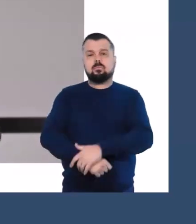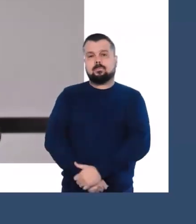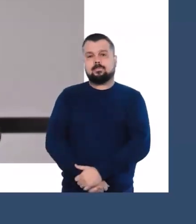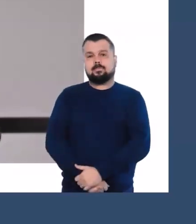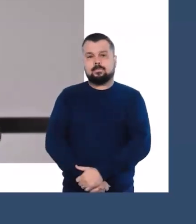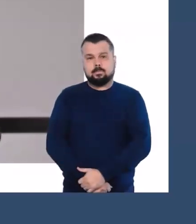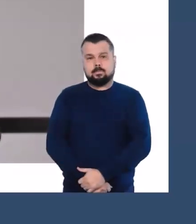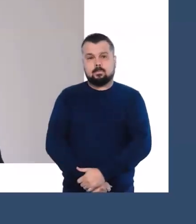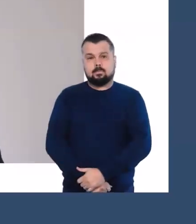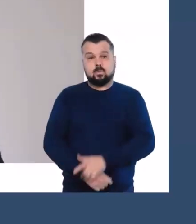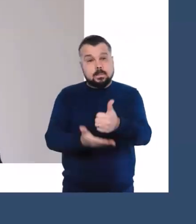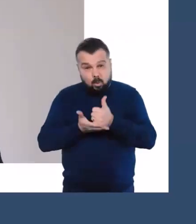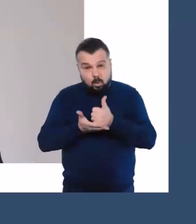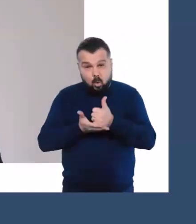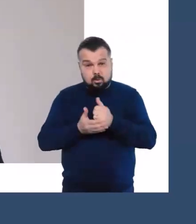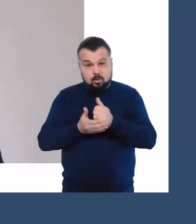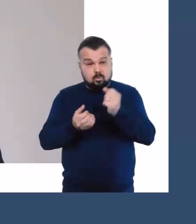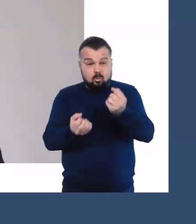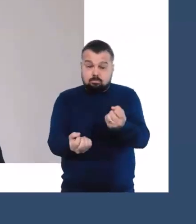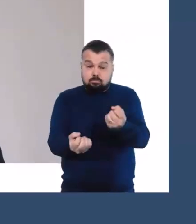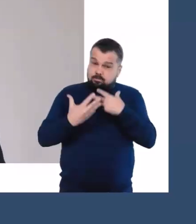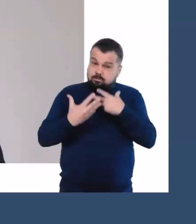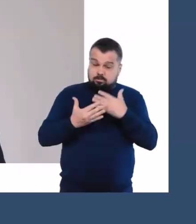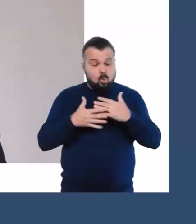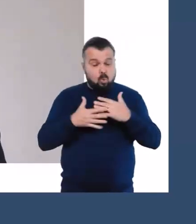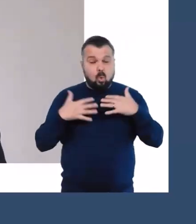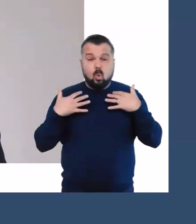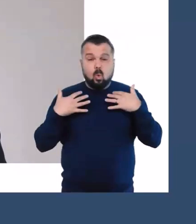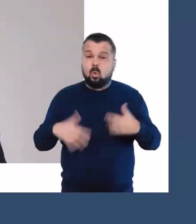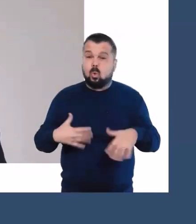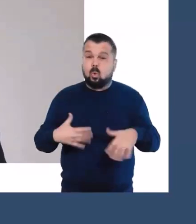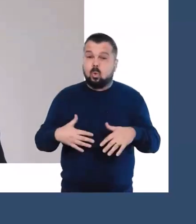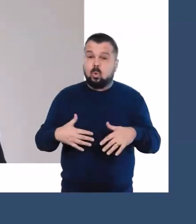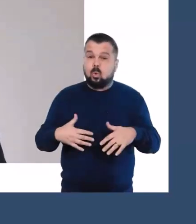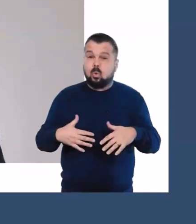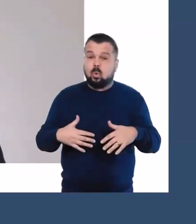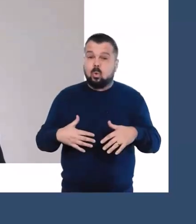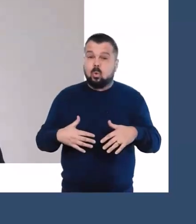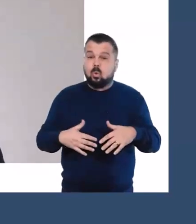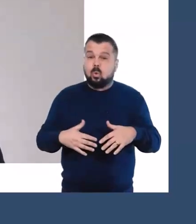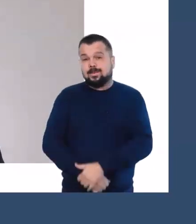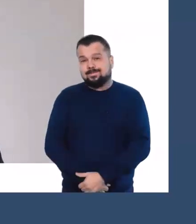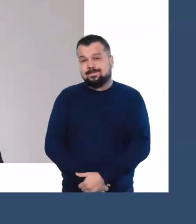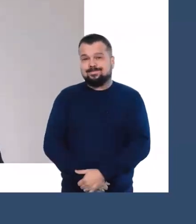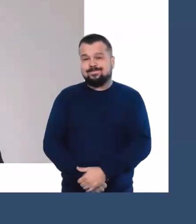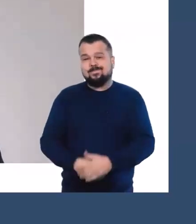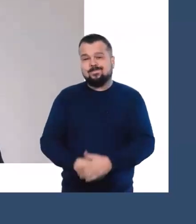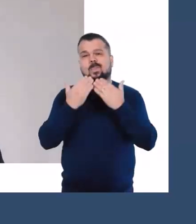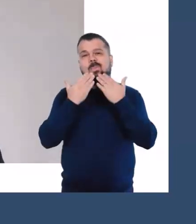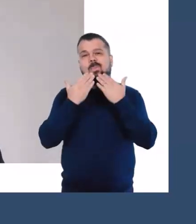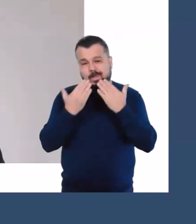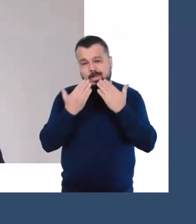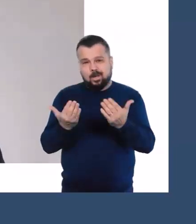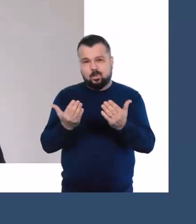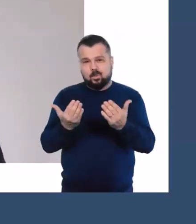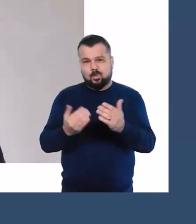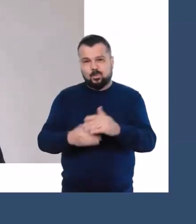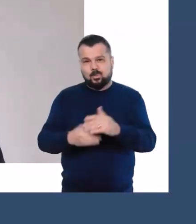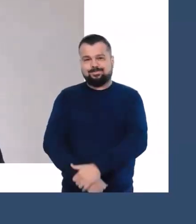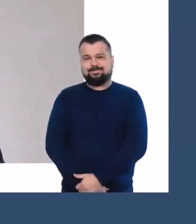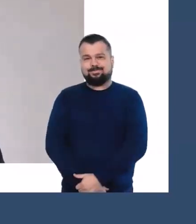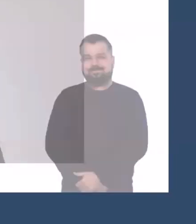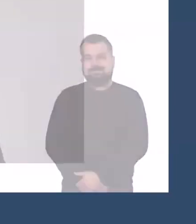make. Your support, your voice can make this great. Thank